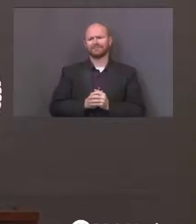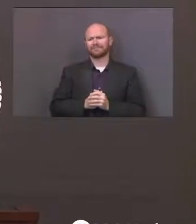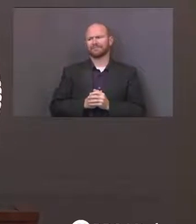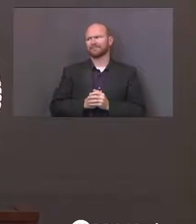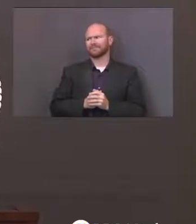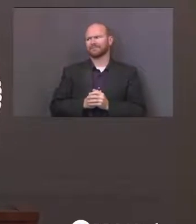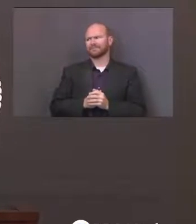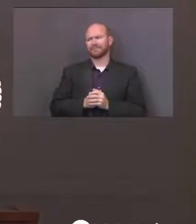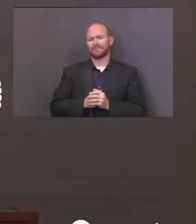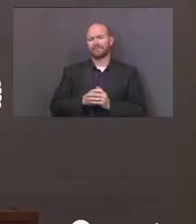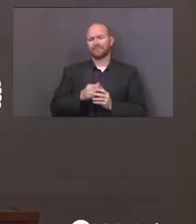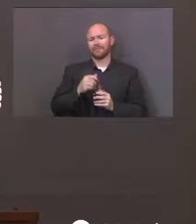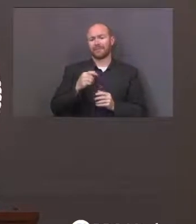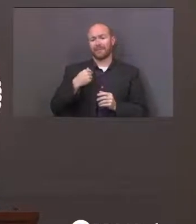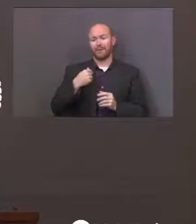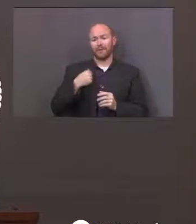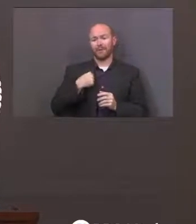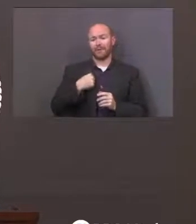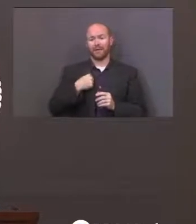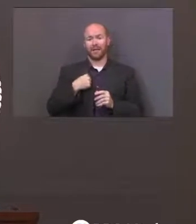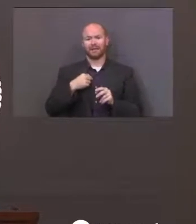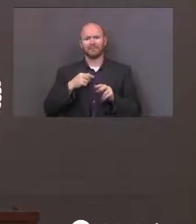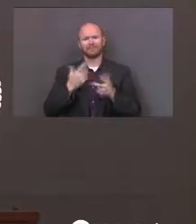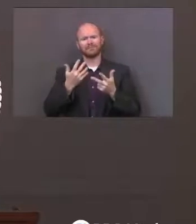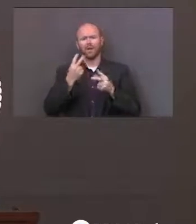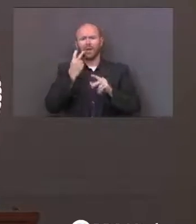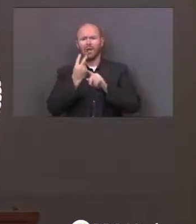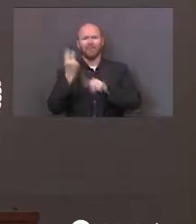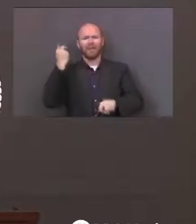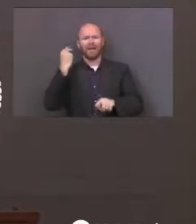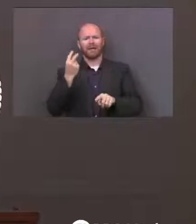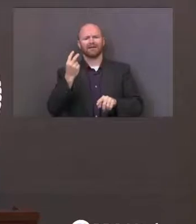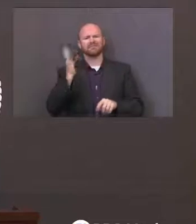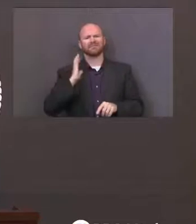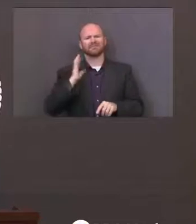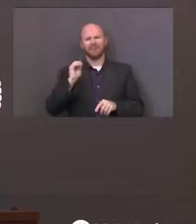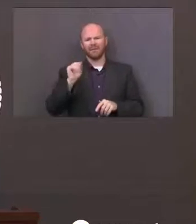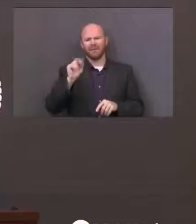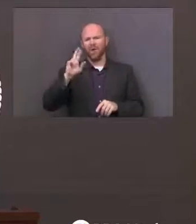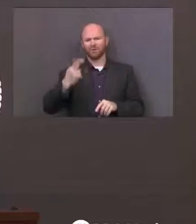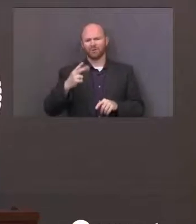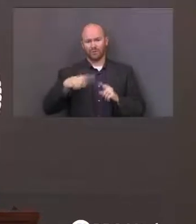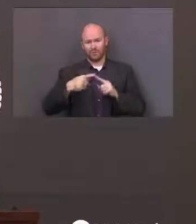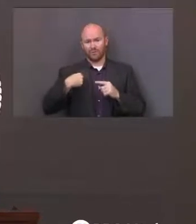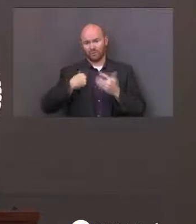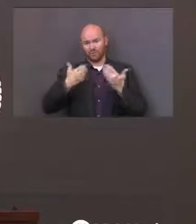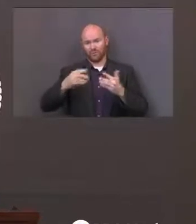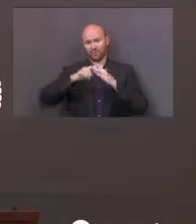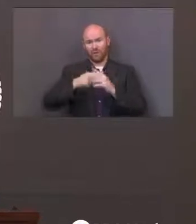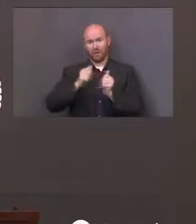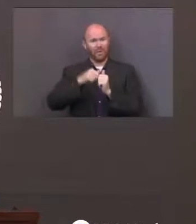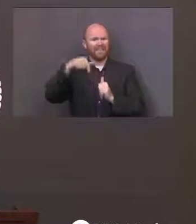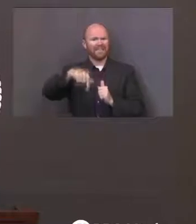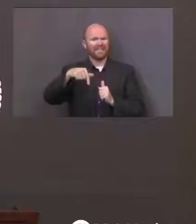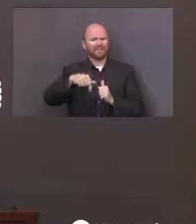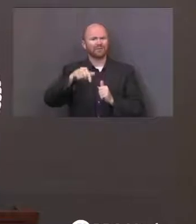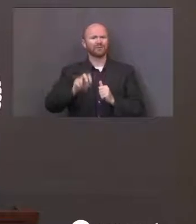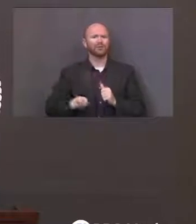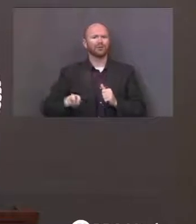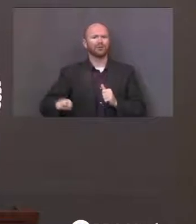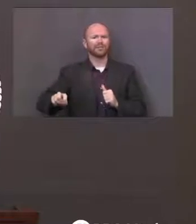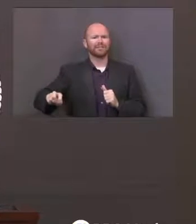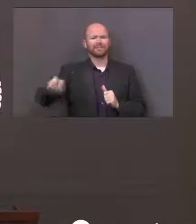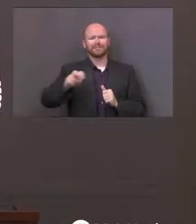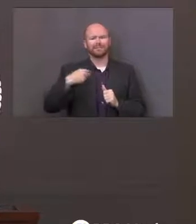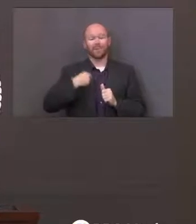In fact, as I reflect on that back in March, when we kind of started on this journey, this quest, it was really